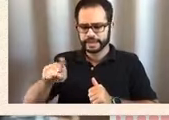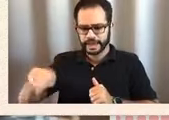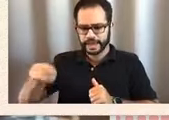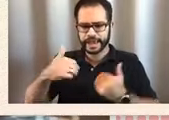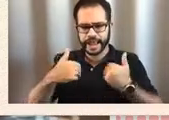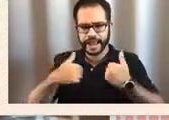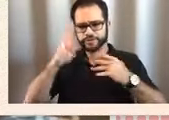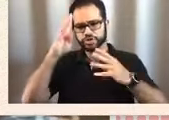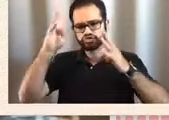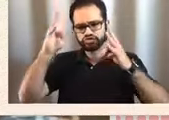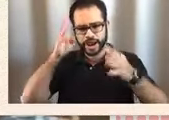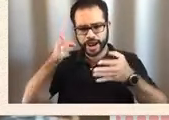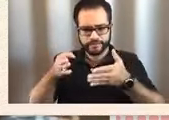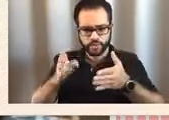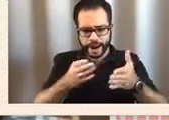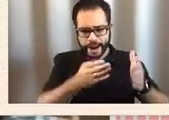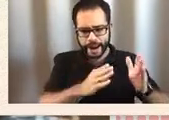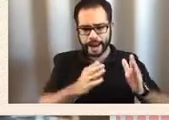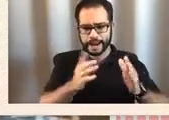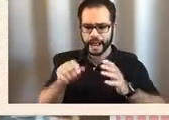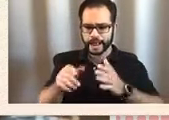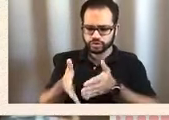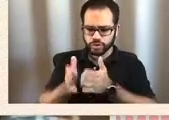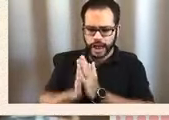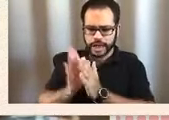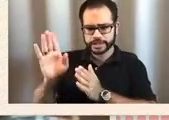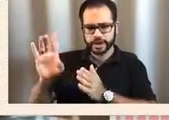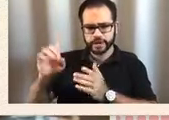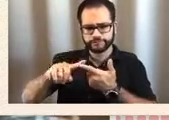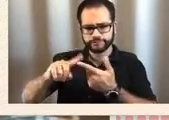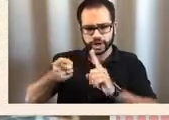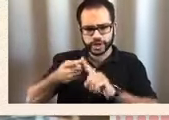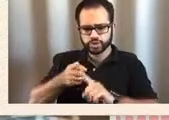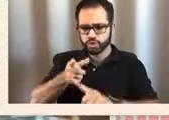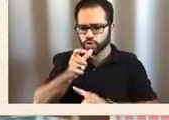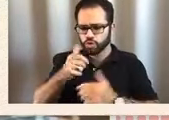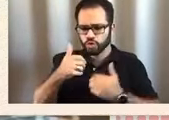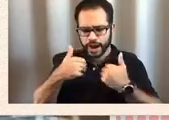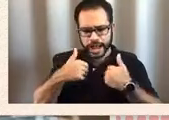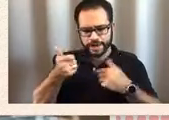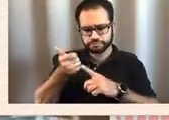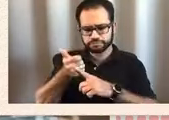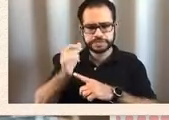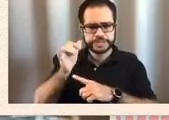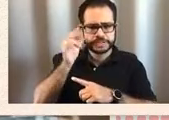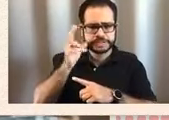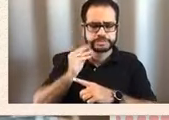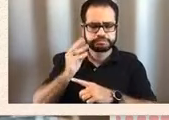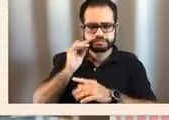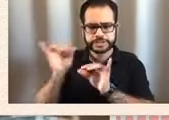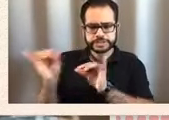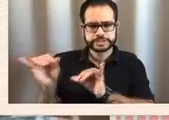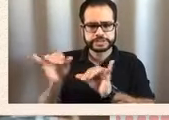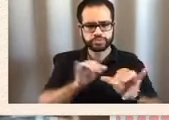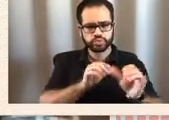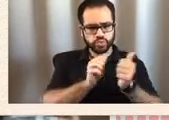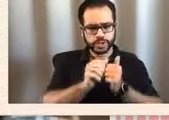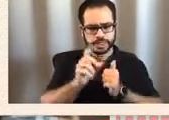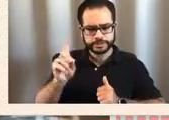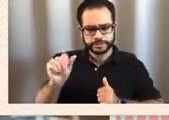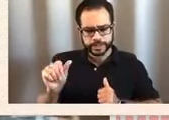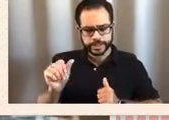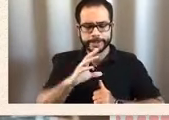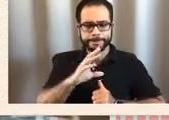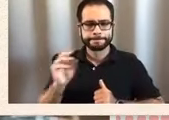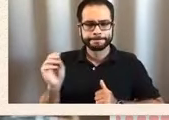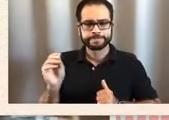is to ask my friends who had similar experiences with disabilities and what